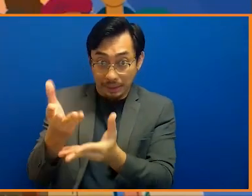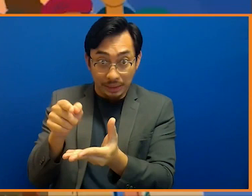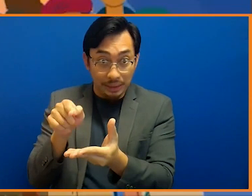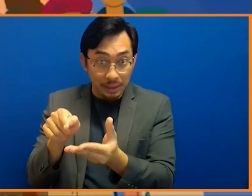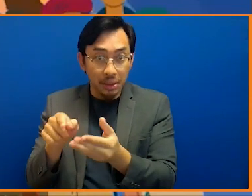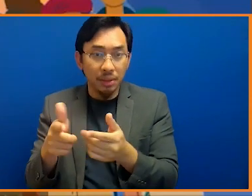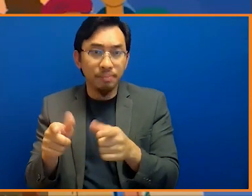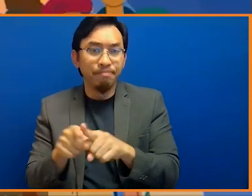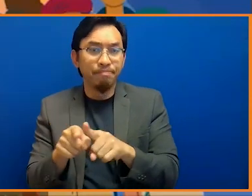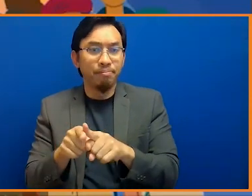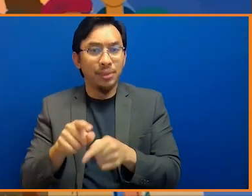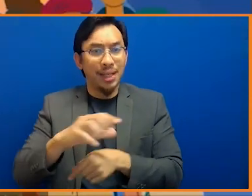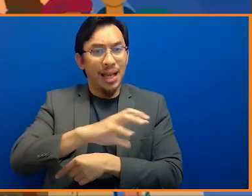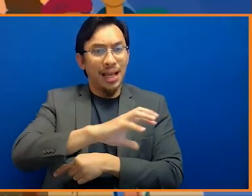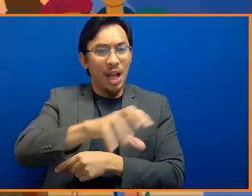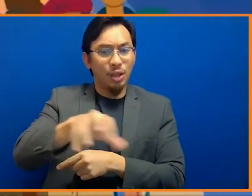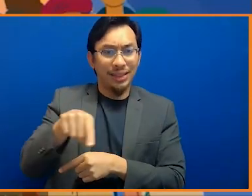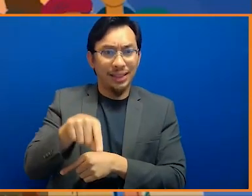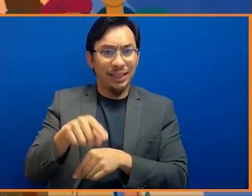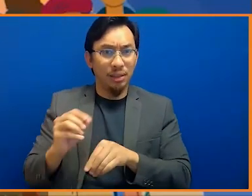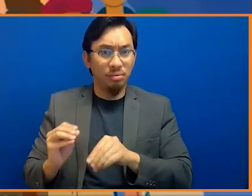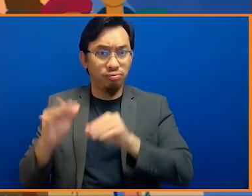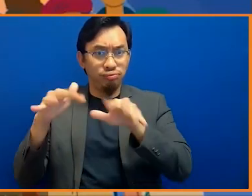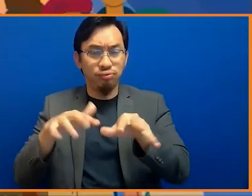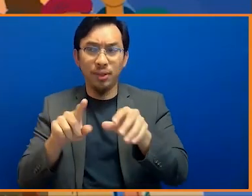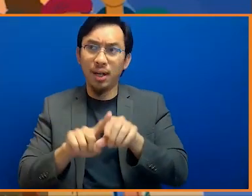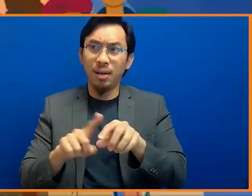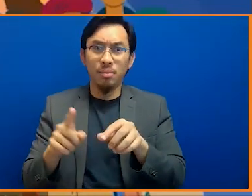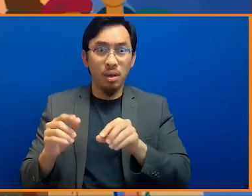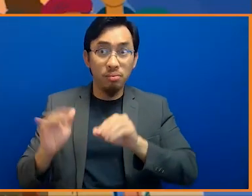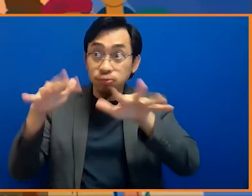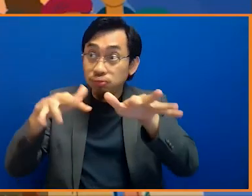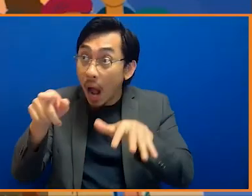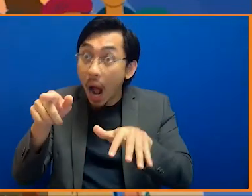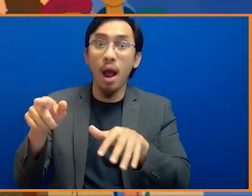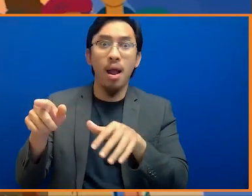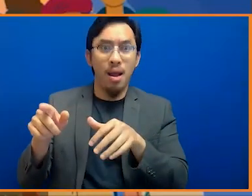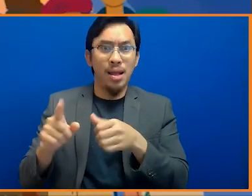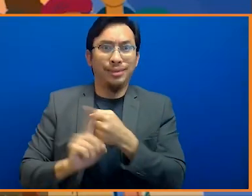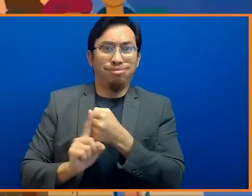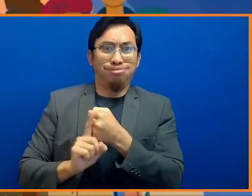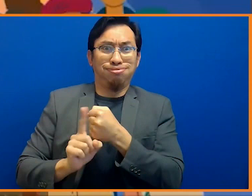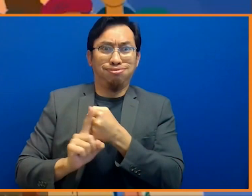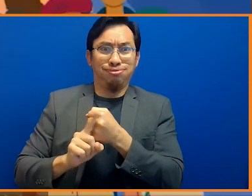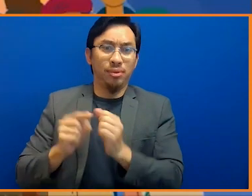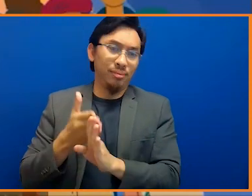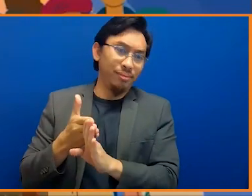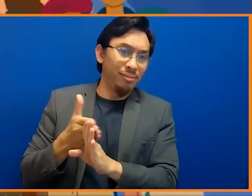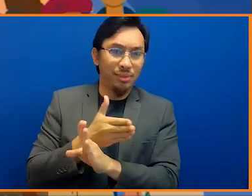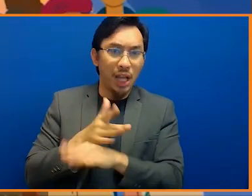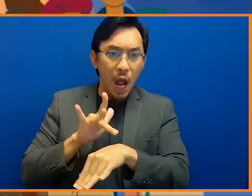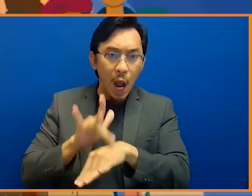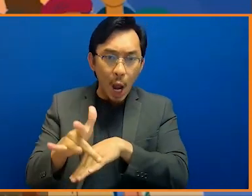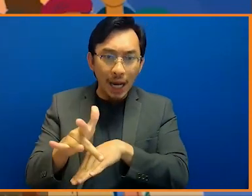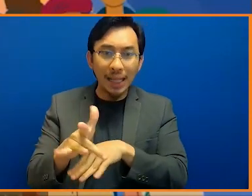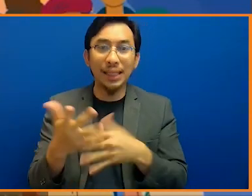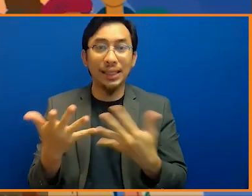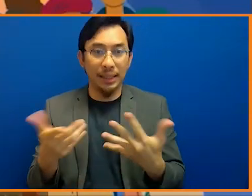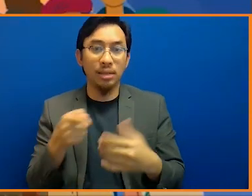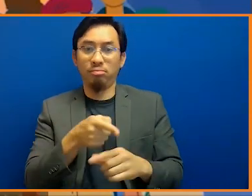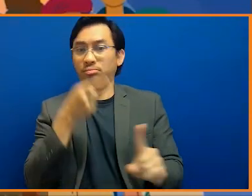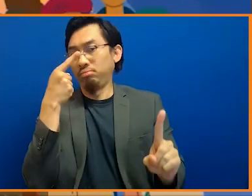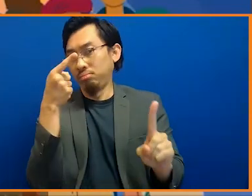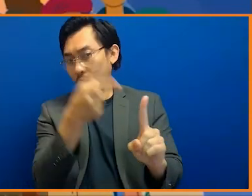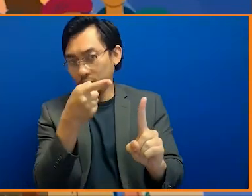some countries have developed the tsunami early warning system. Okay. So the